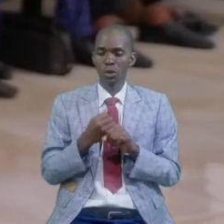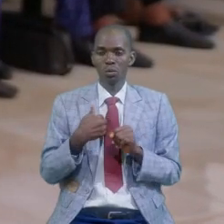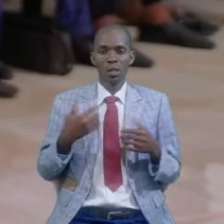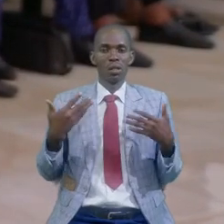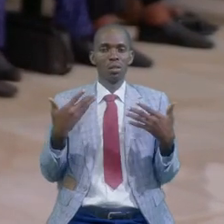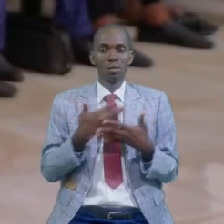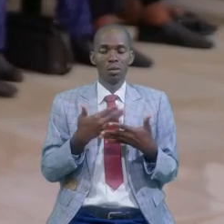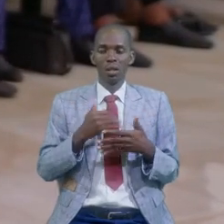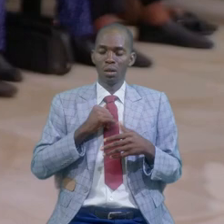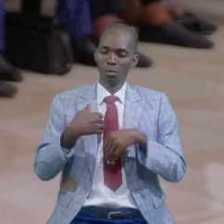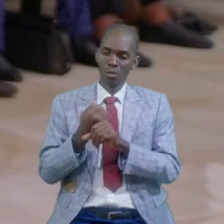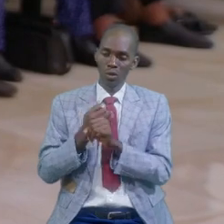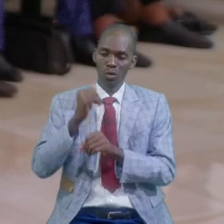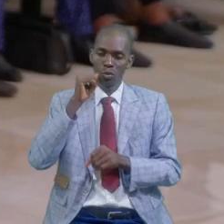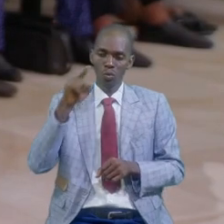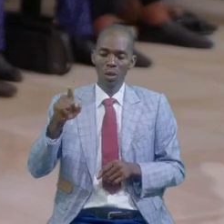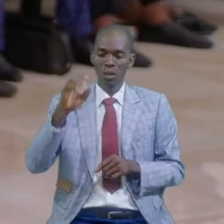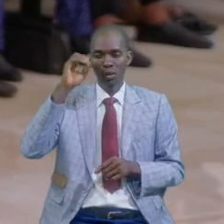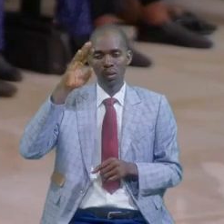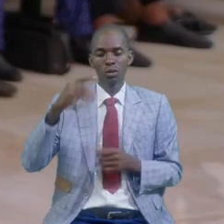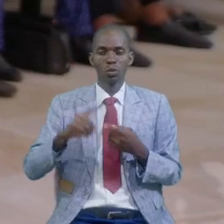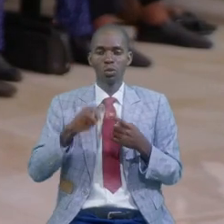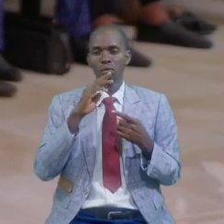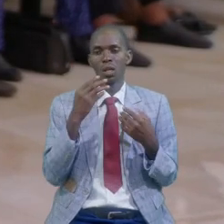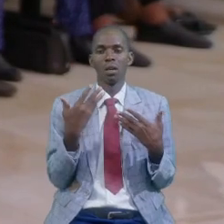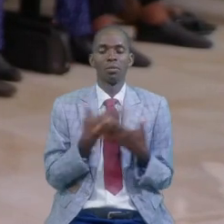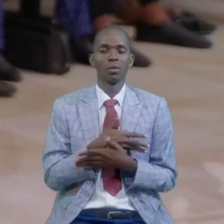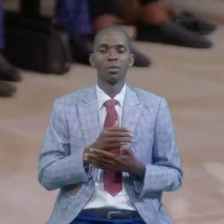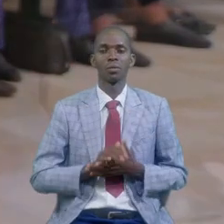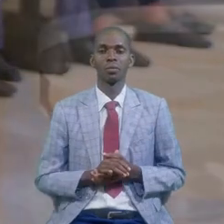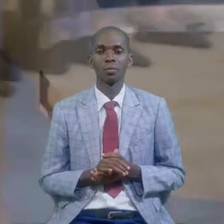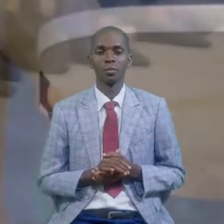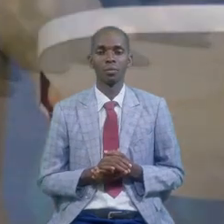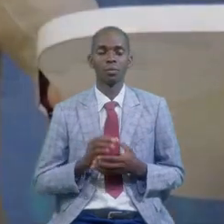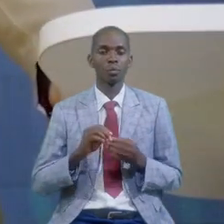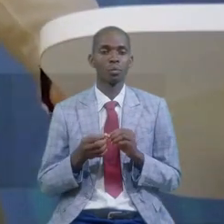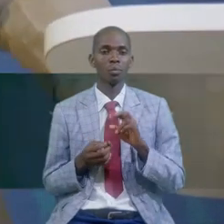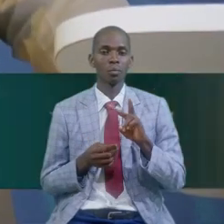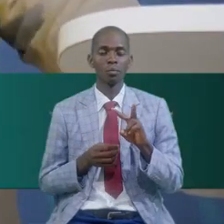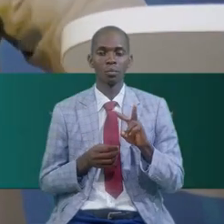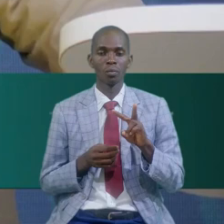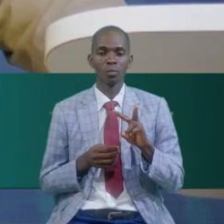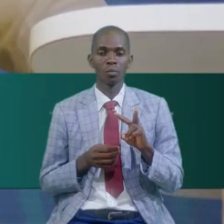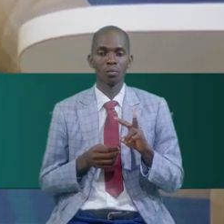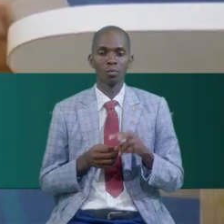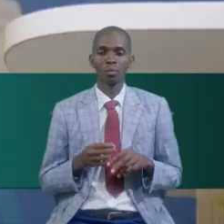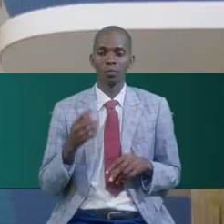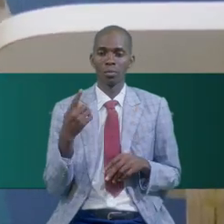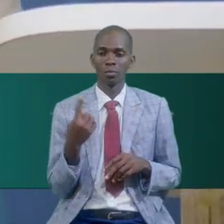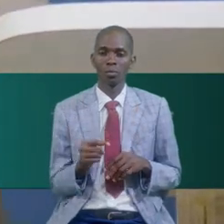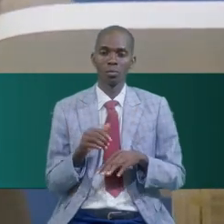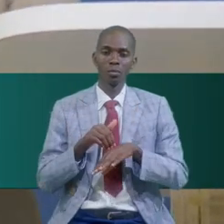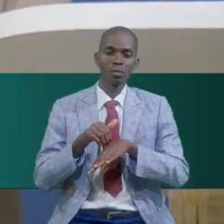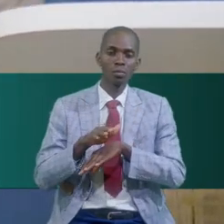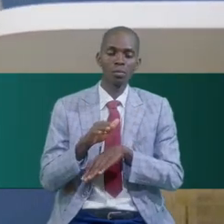Look at number two here. Number two here, the dispatch of such a